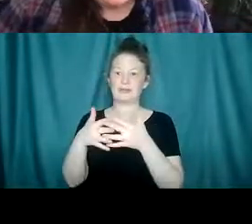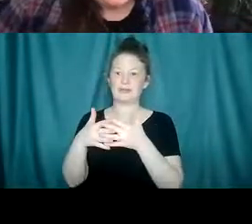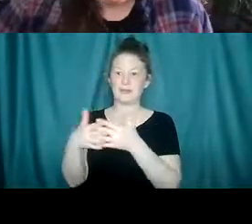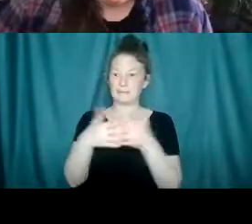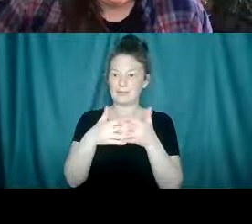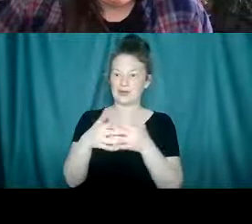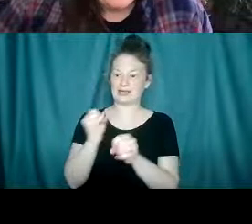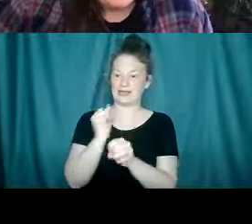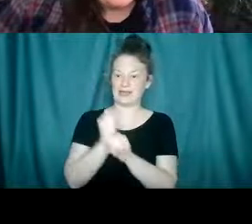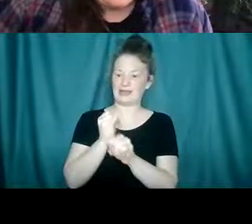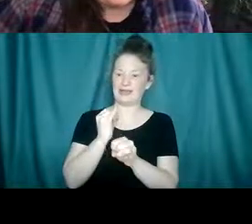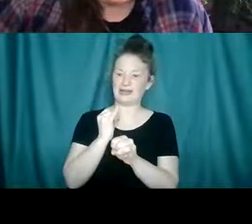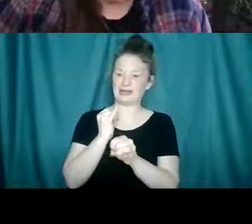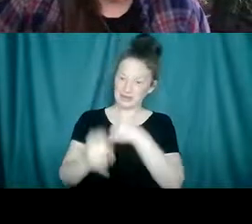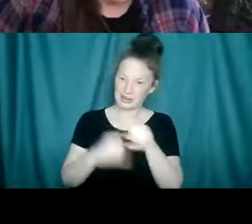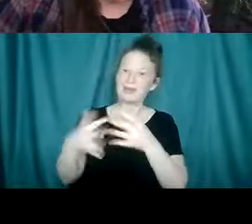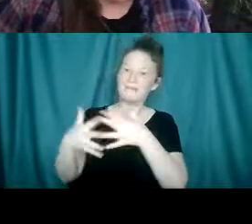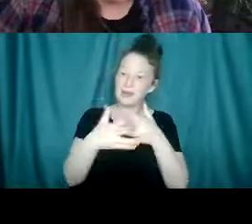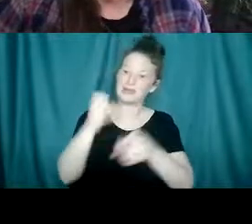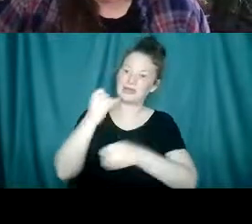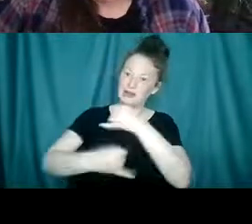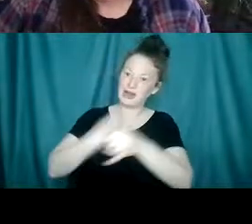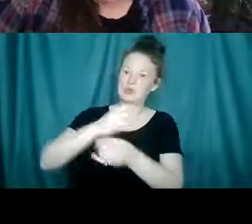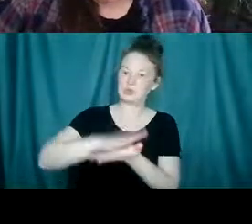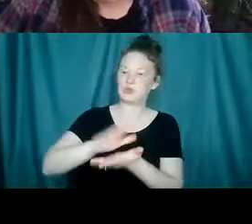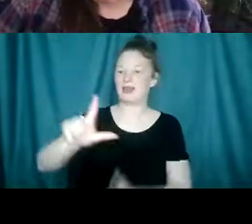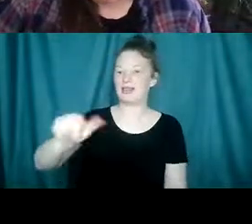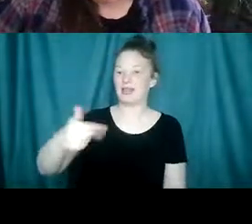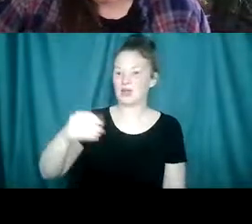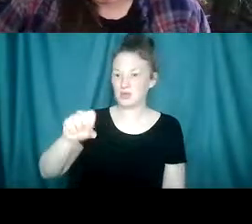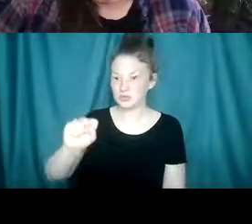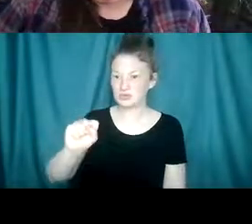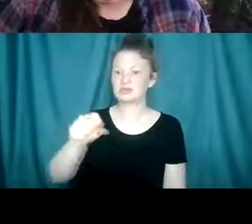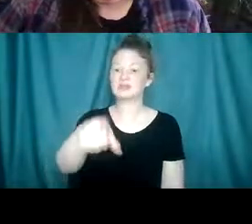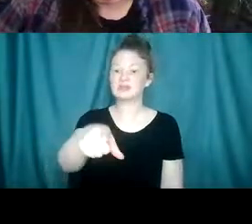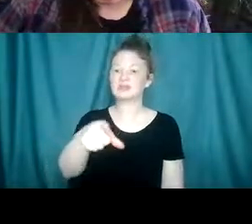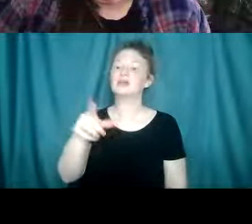Lagos. Will this process make it dangerous to search for oil in the future?